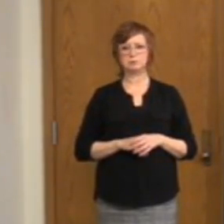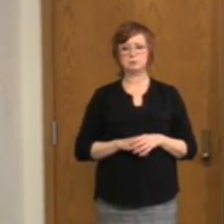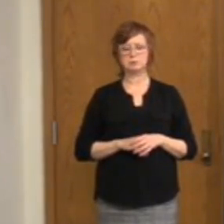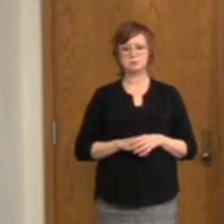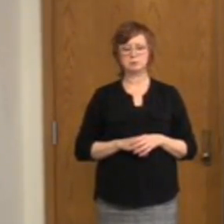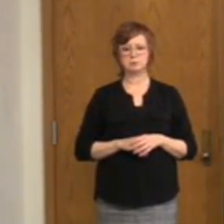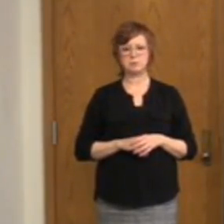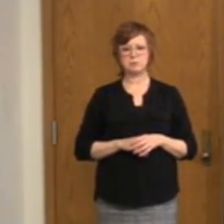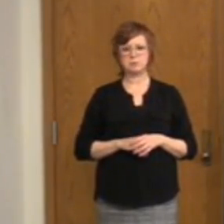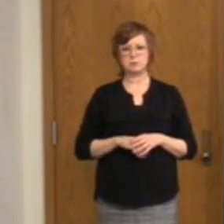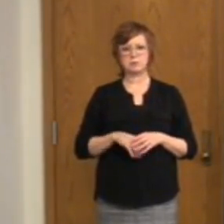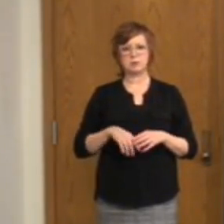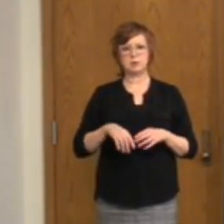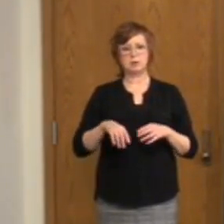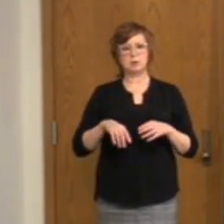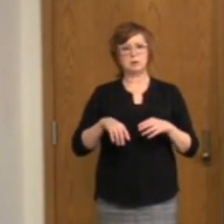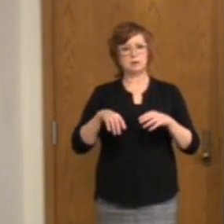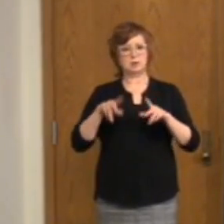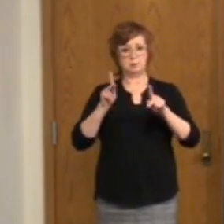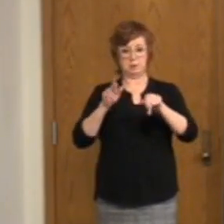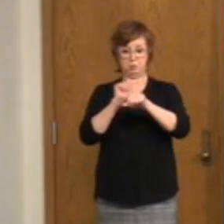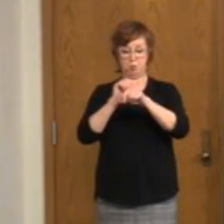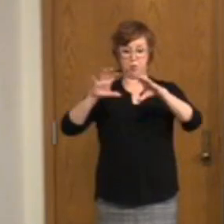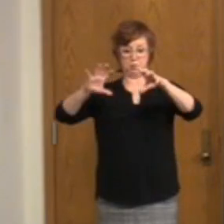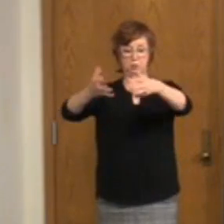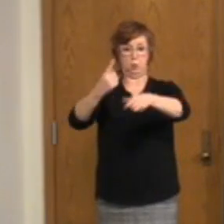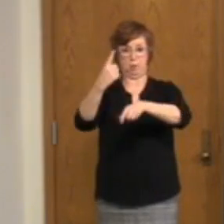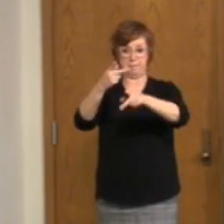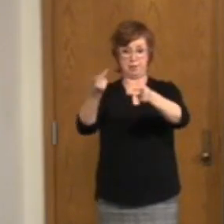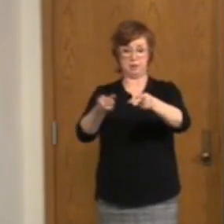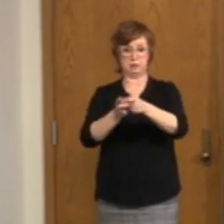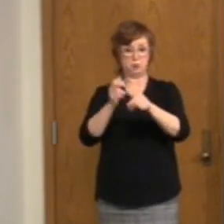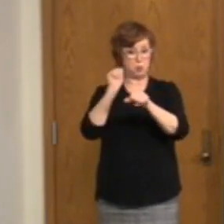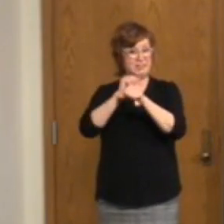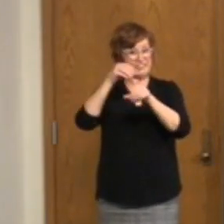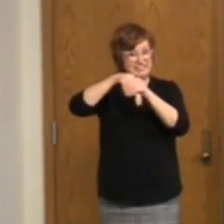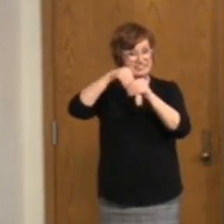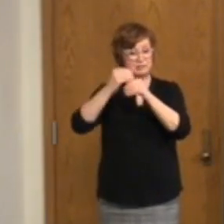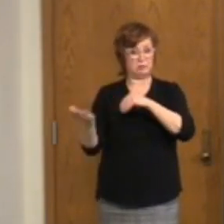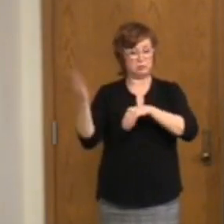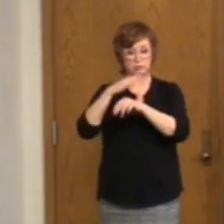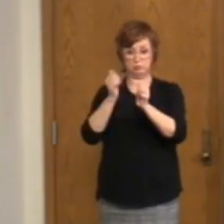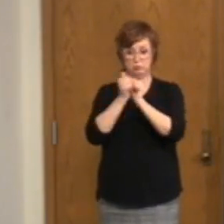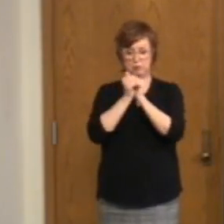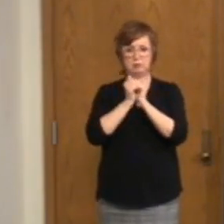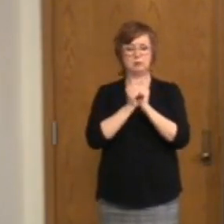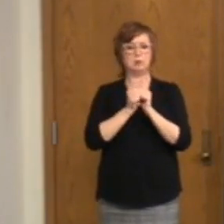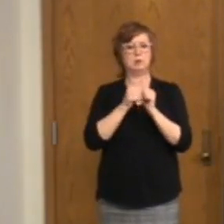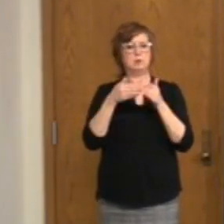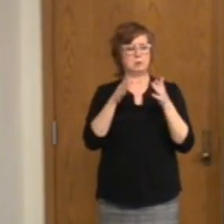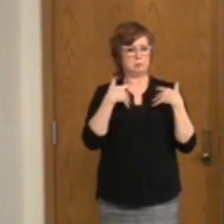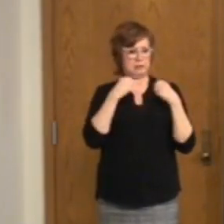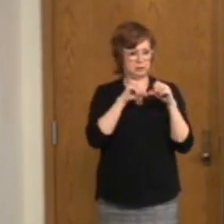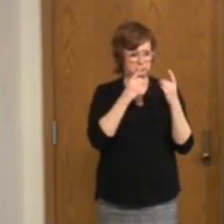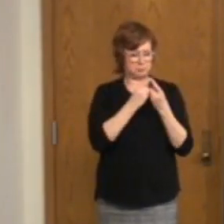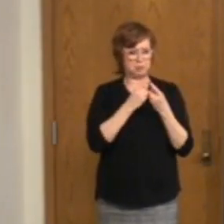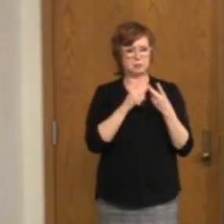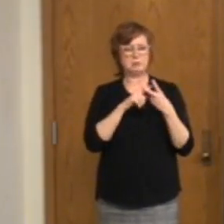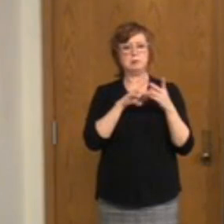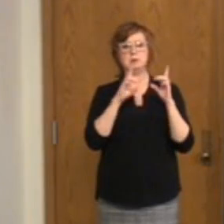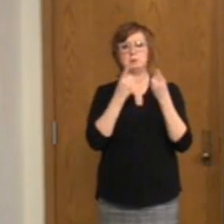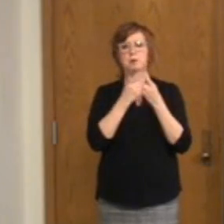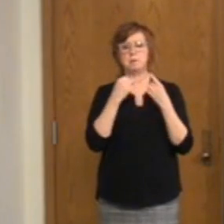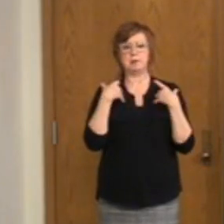lot of people working indoors. Public health has been working along with Ministry of Agriculture and Ministry of Labor